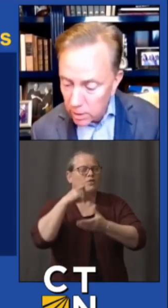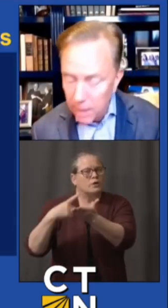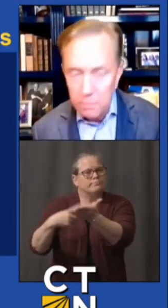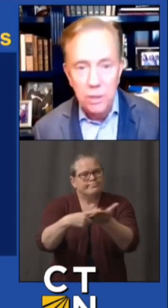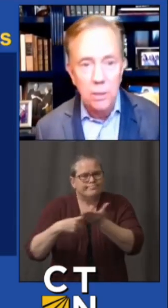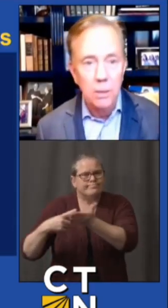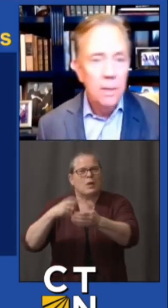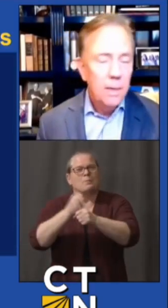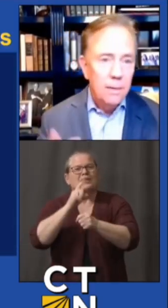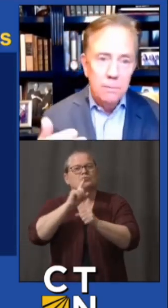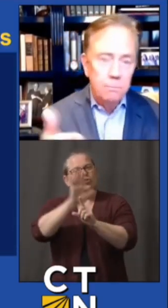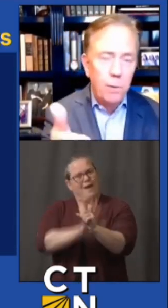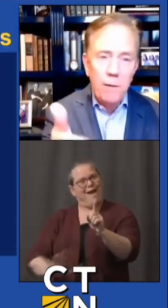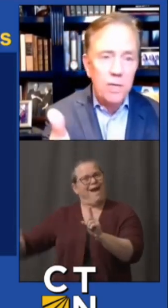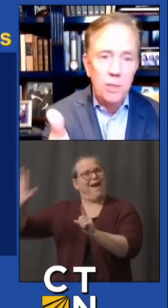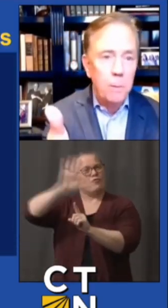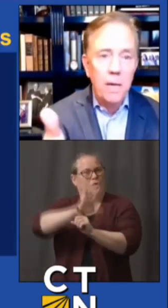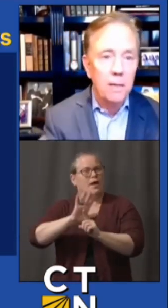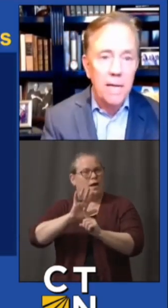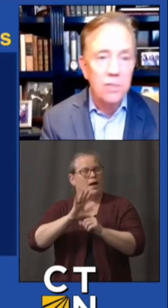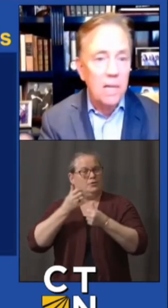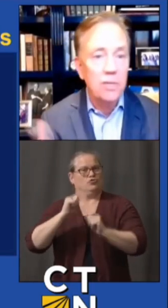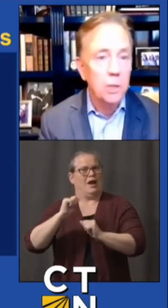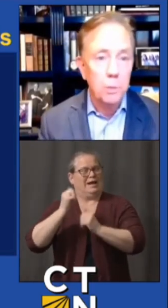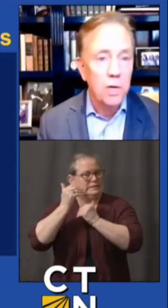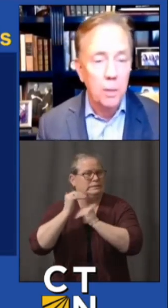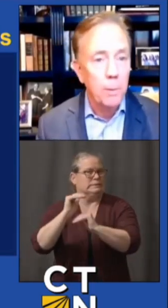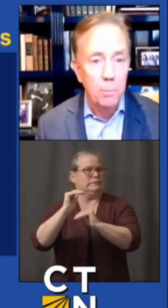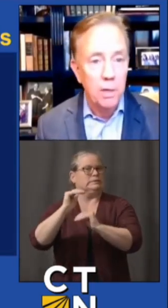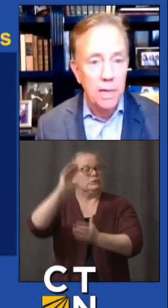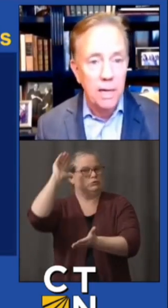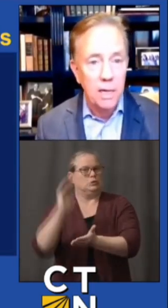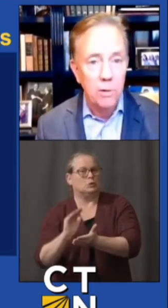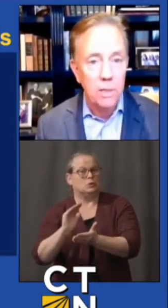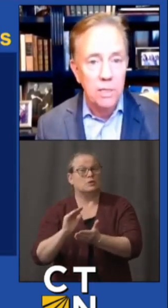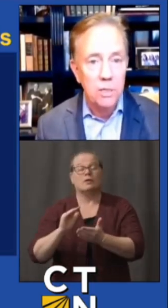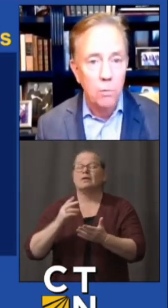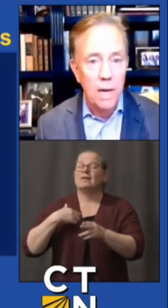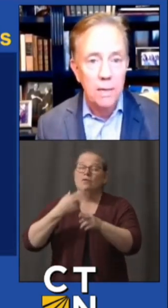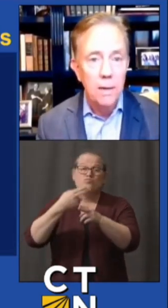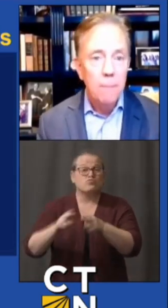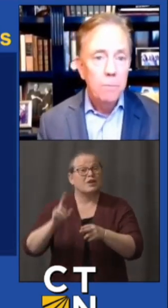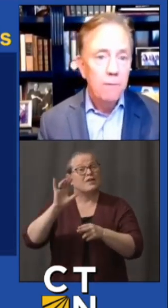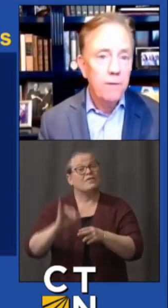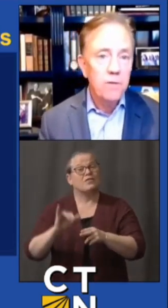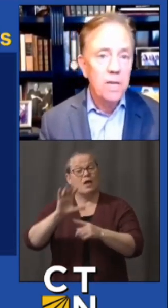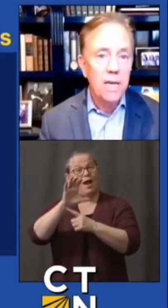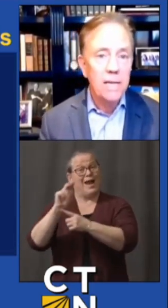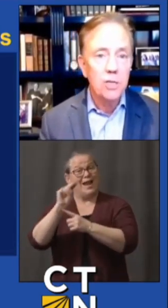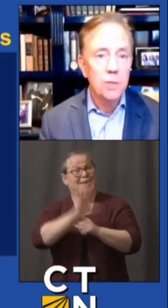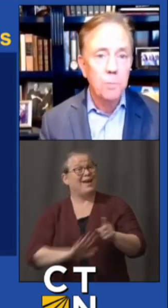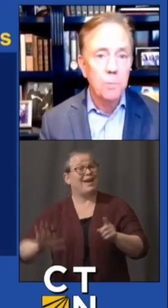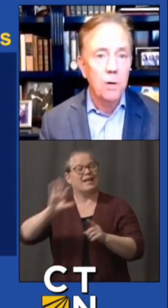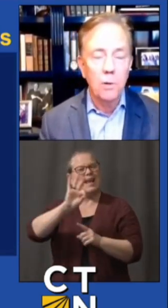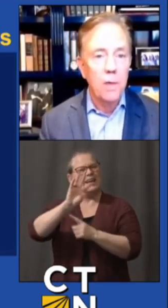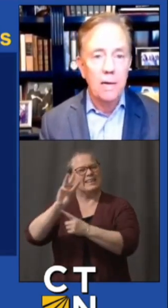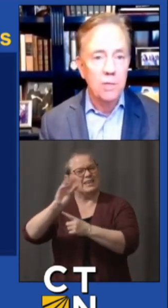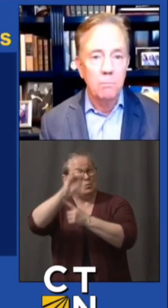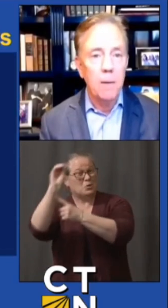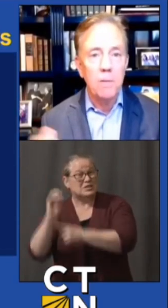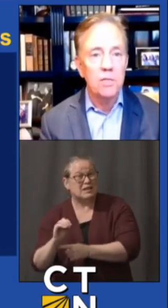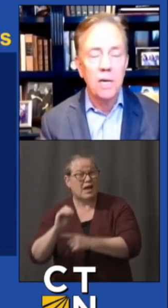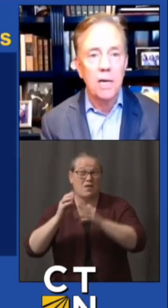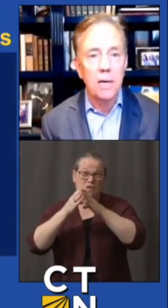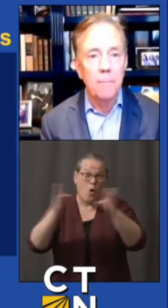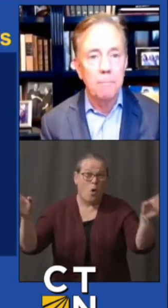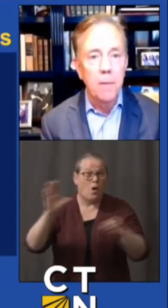to accomplish here. Briefly speaking, that's 96% of the people in Connecticut are in this are red. 15 cases per 100,000. Maybe